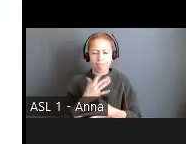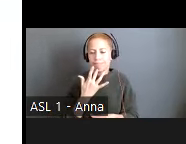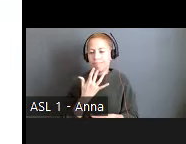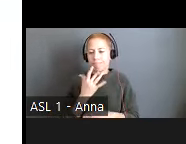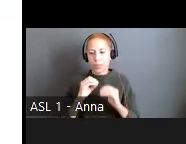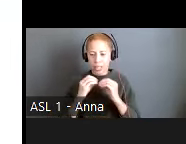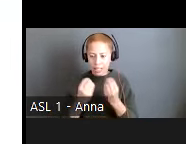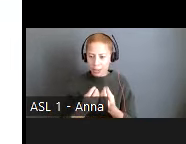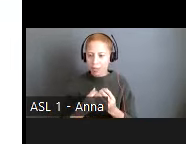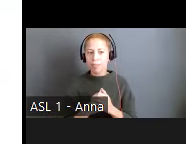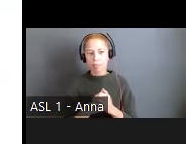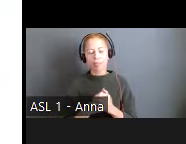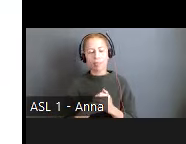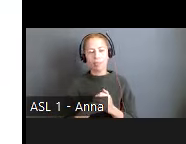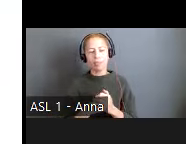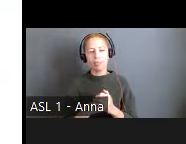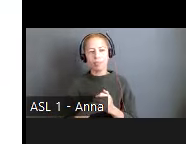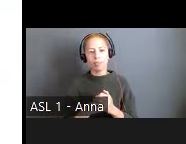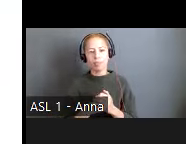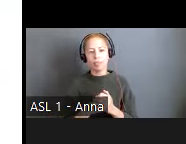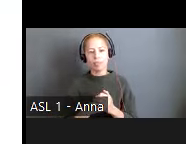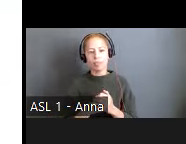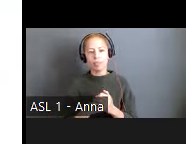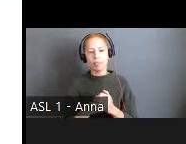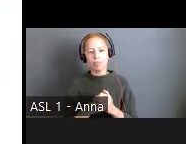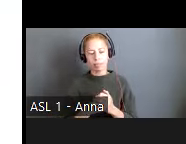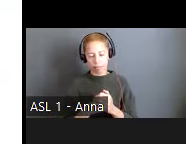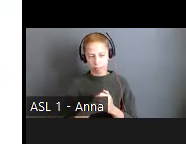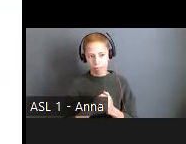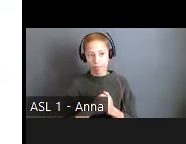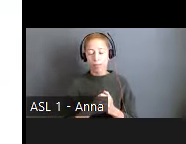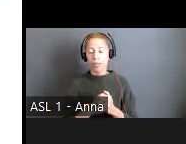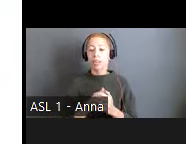We think of these issues in our roadmap, if you